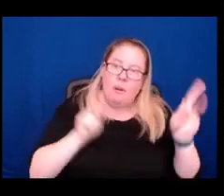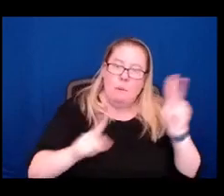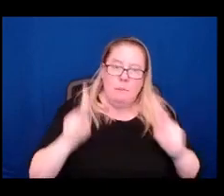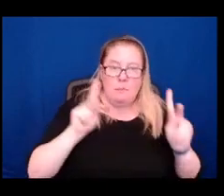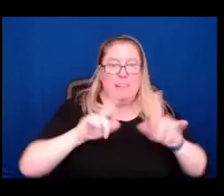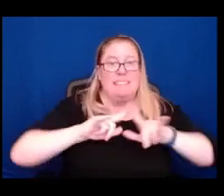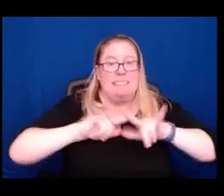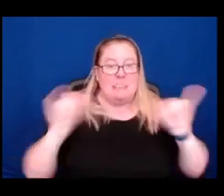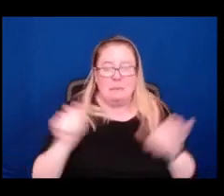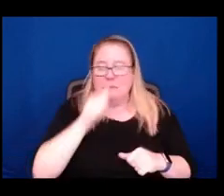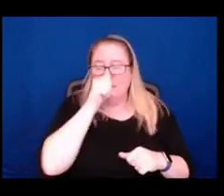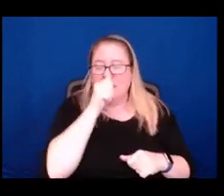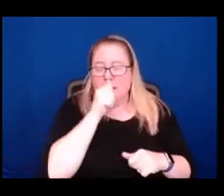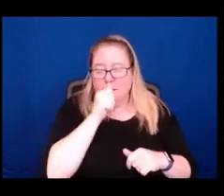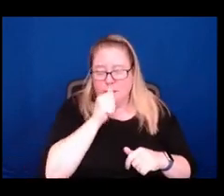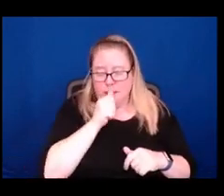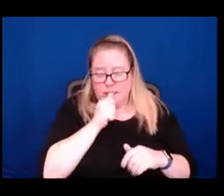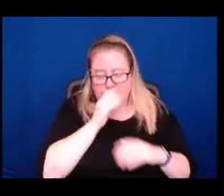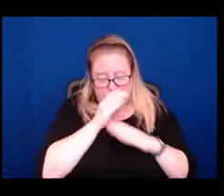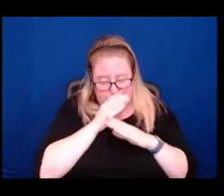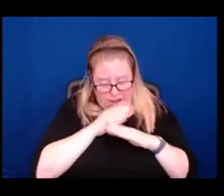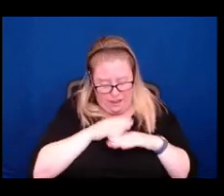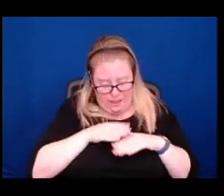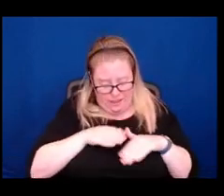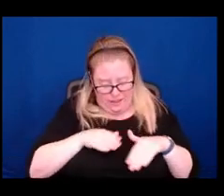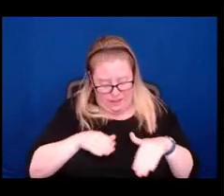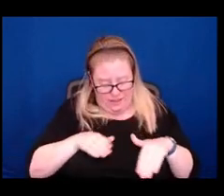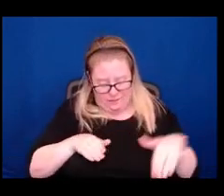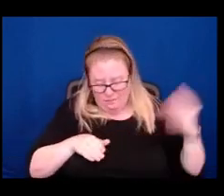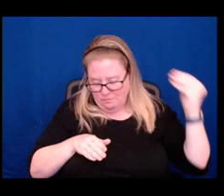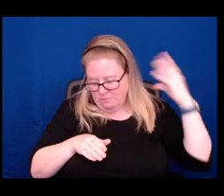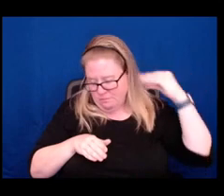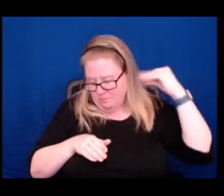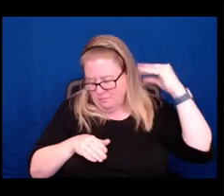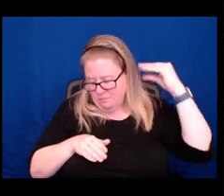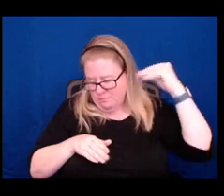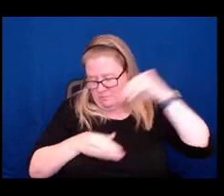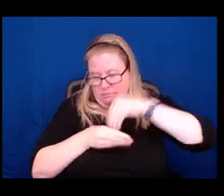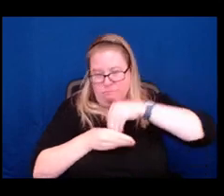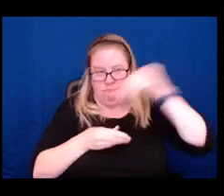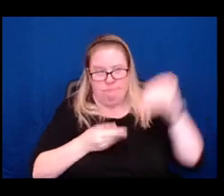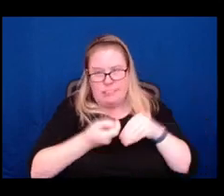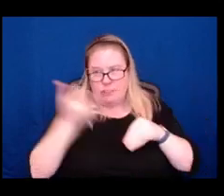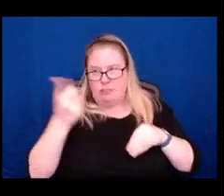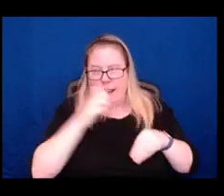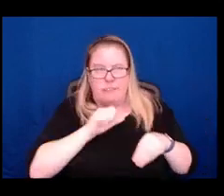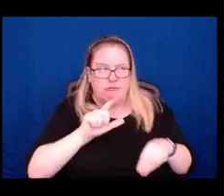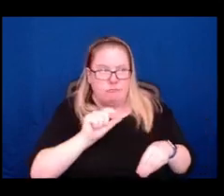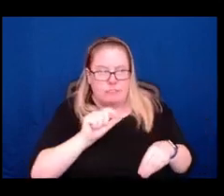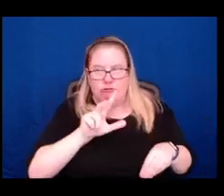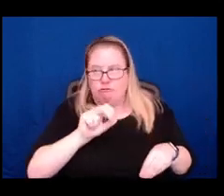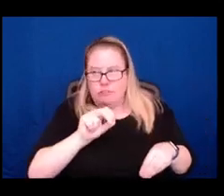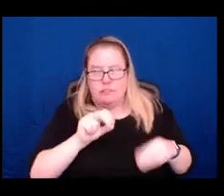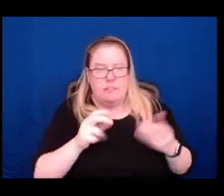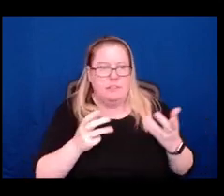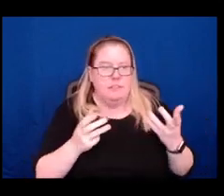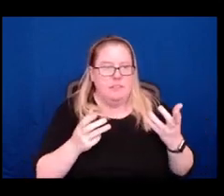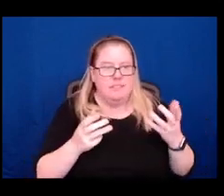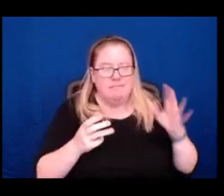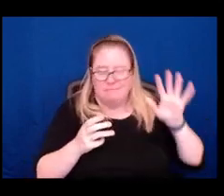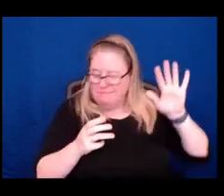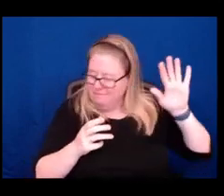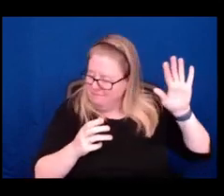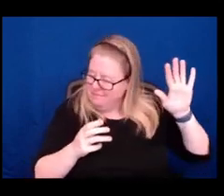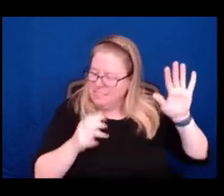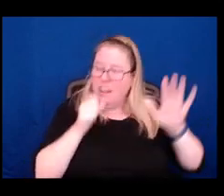others. While you've been suffering in silence for years, while someone's telling you to have a hysterectomy in your 20s and 30s, you know, while you